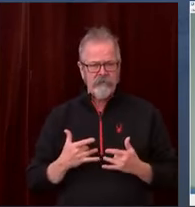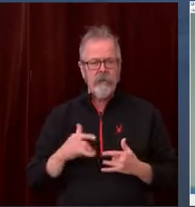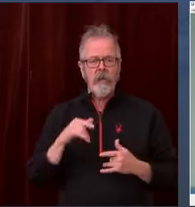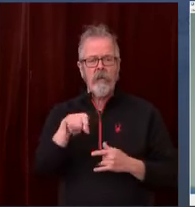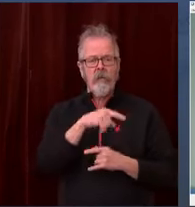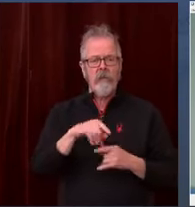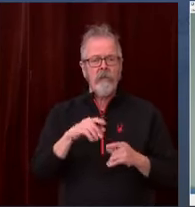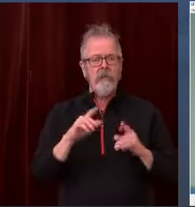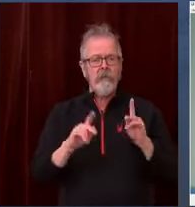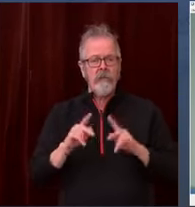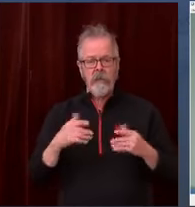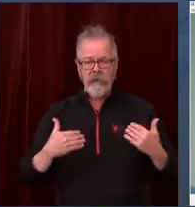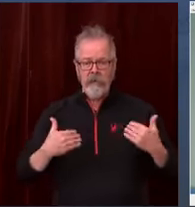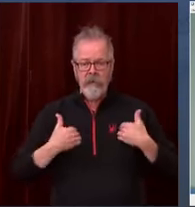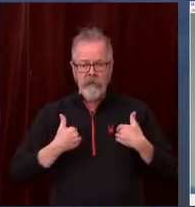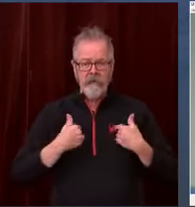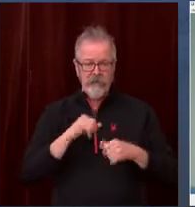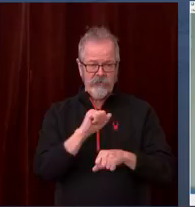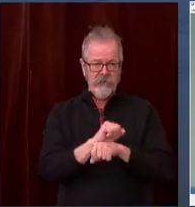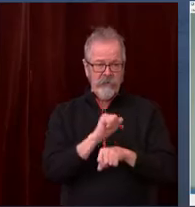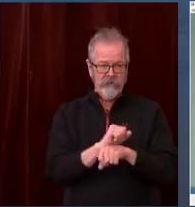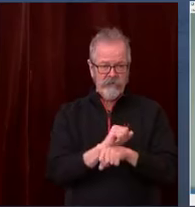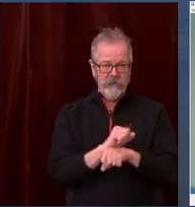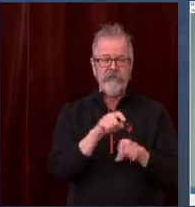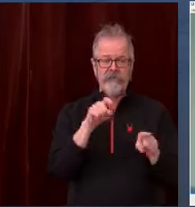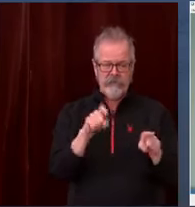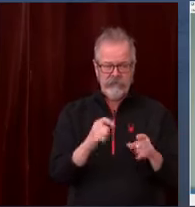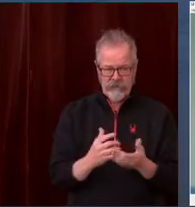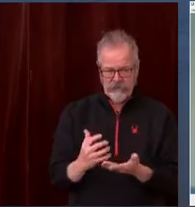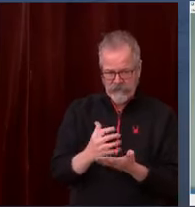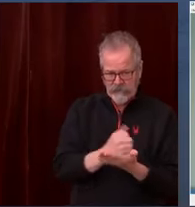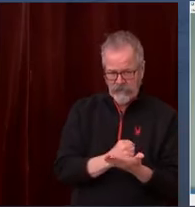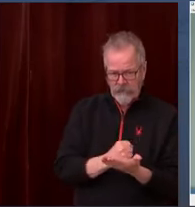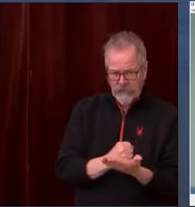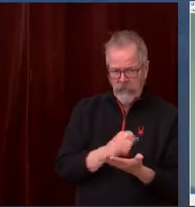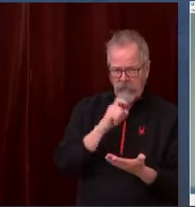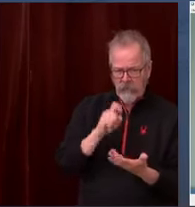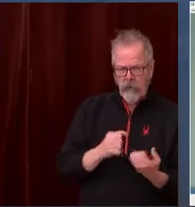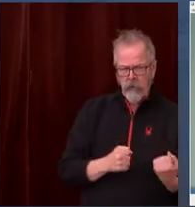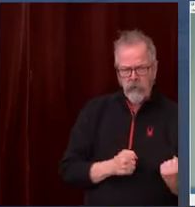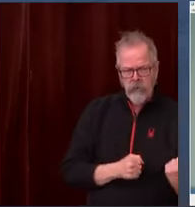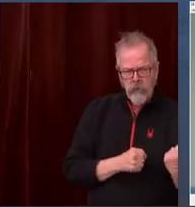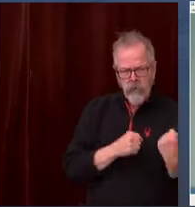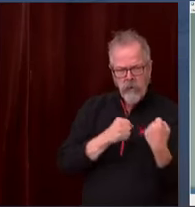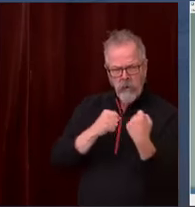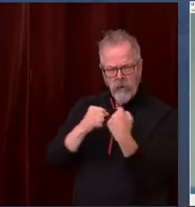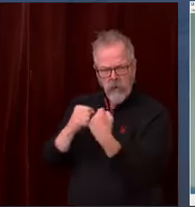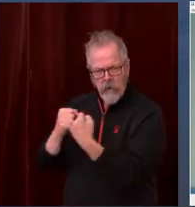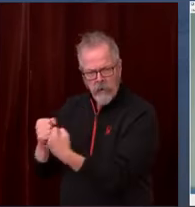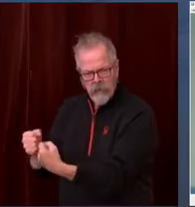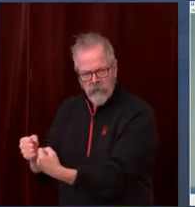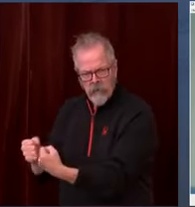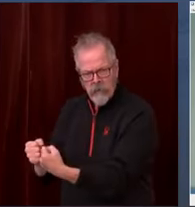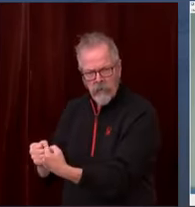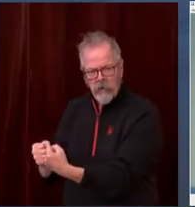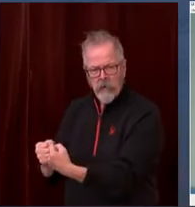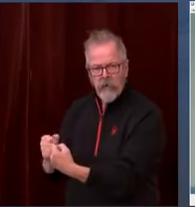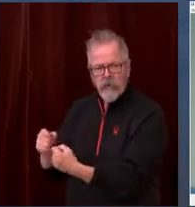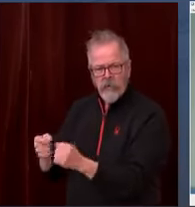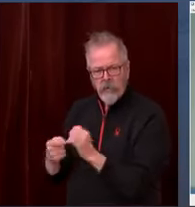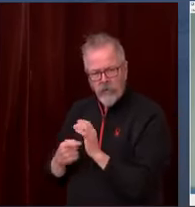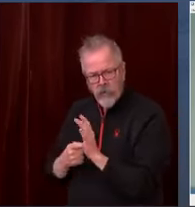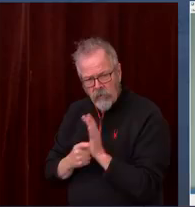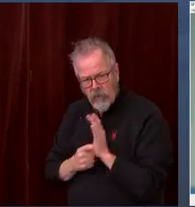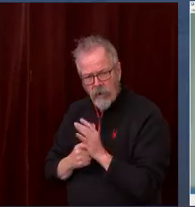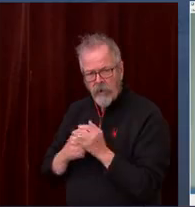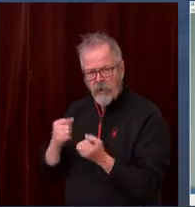They need to have car insurance, and they're struggling right now to pay for that car insurance, and that's the difference right now, is that we